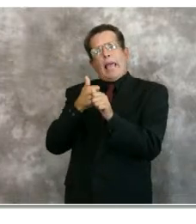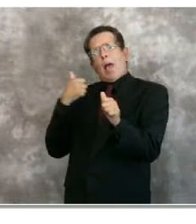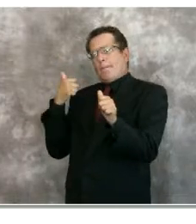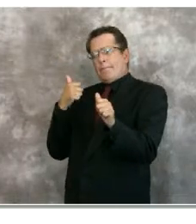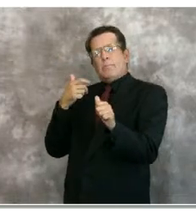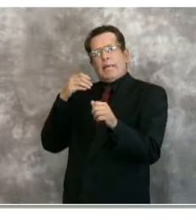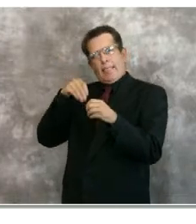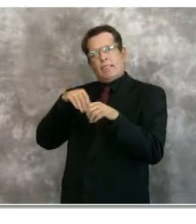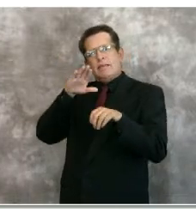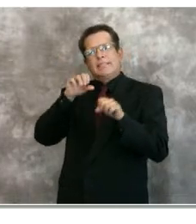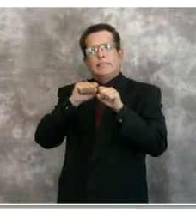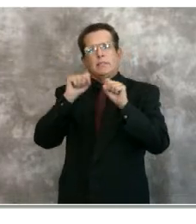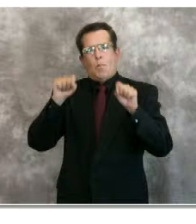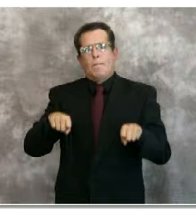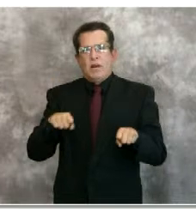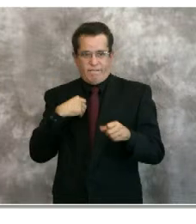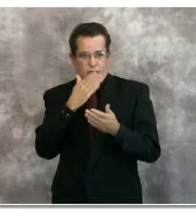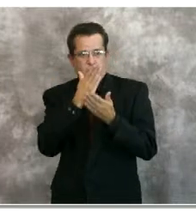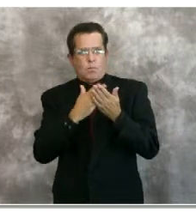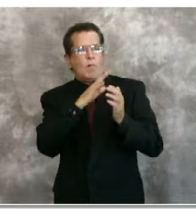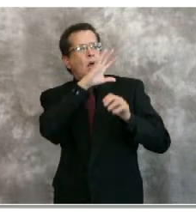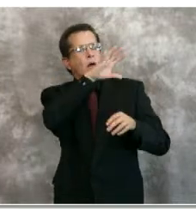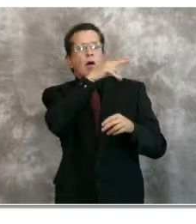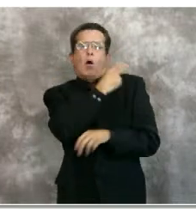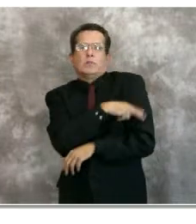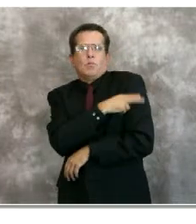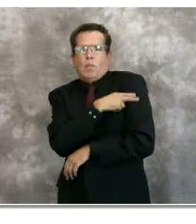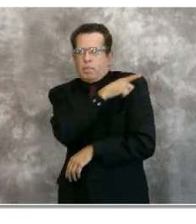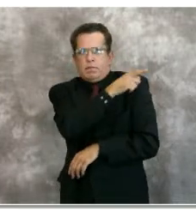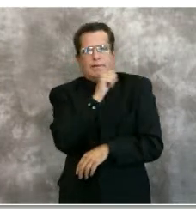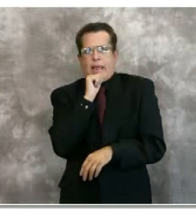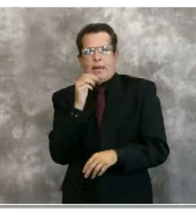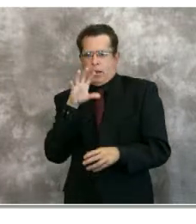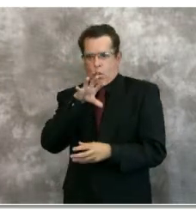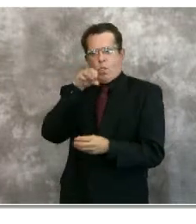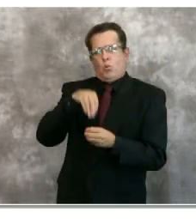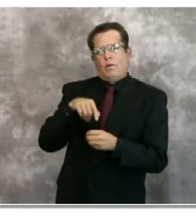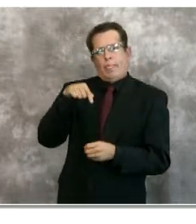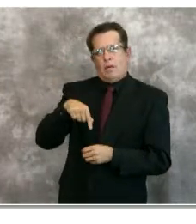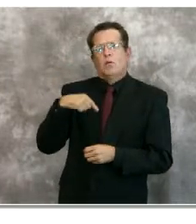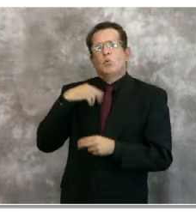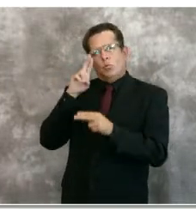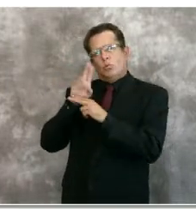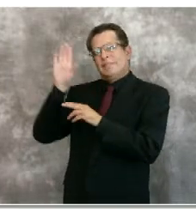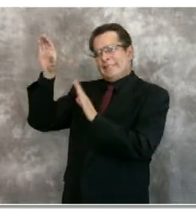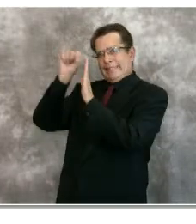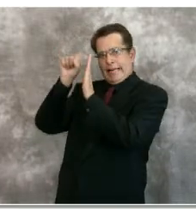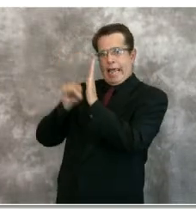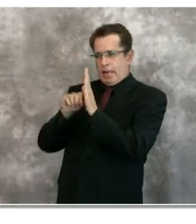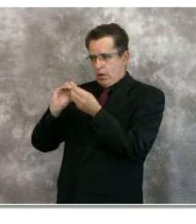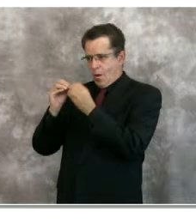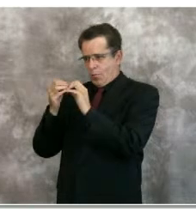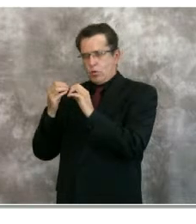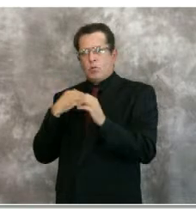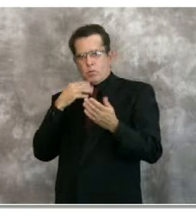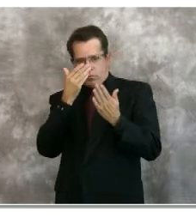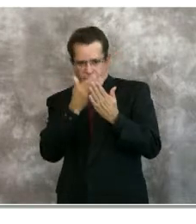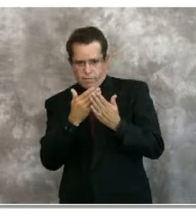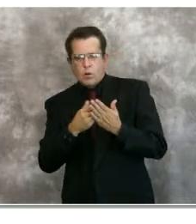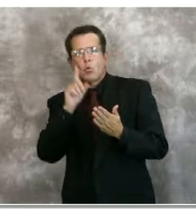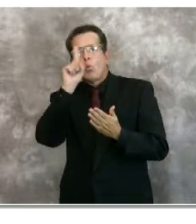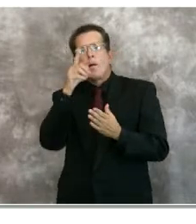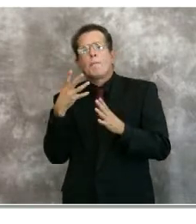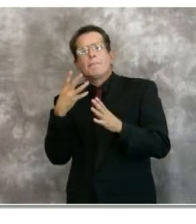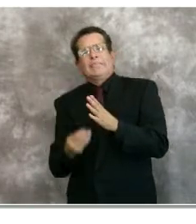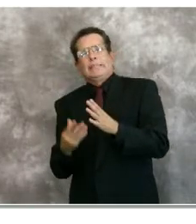system. There's been some hospitals that have not been included. And so what we've done is taken the state data, analyzed which hospitals were missing